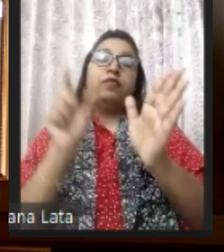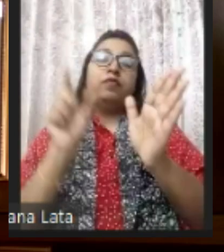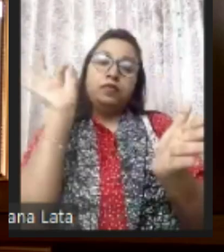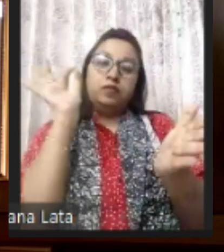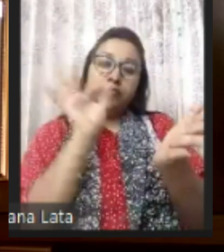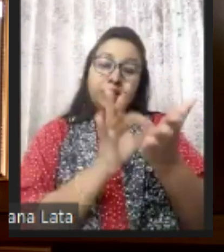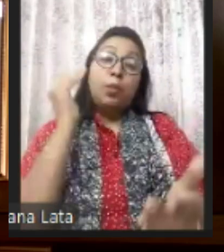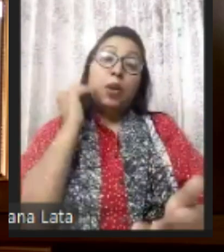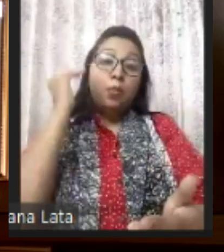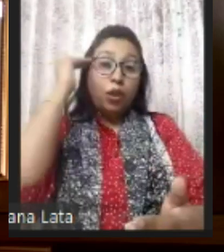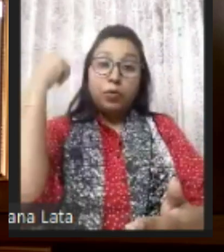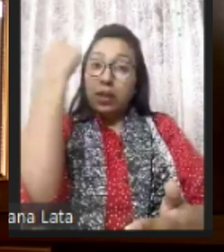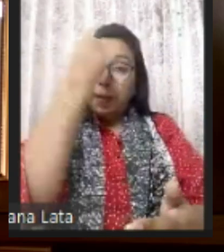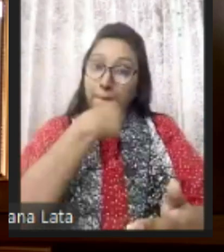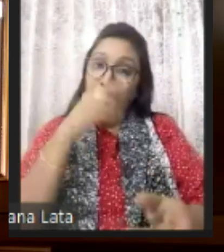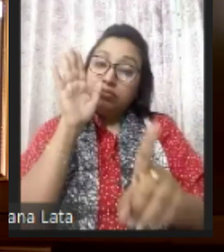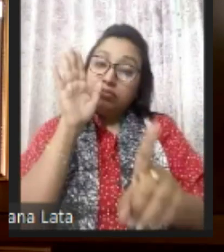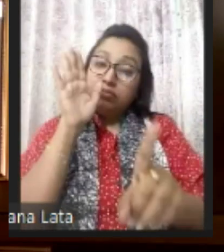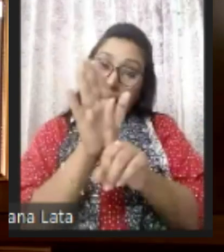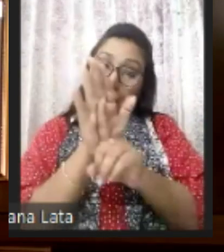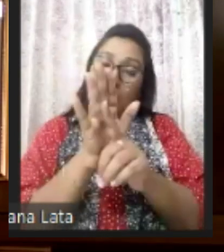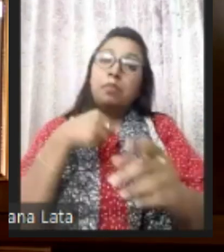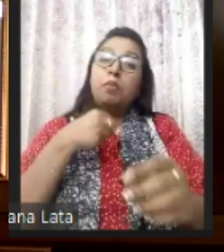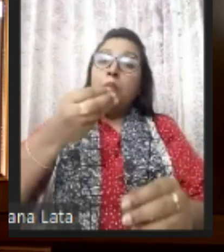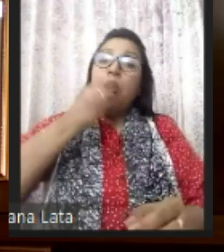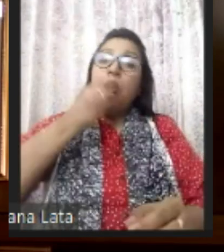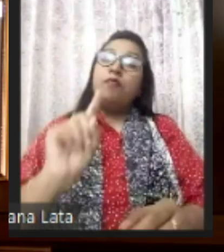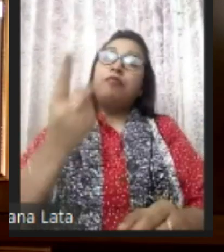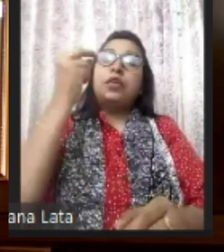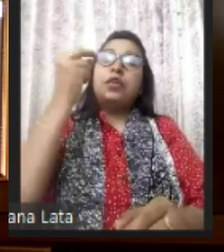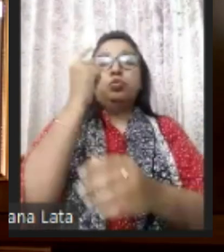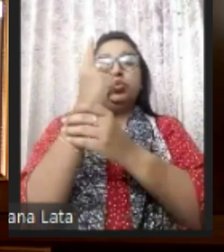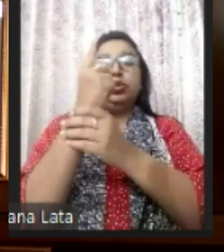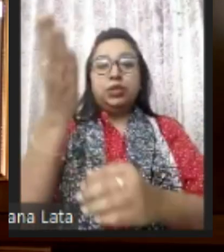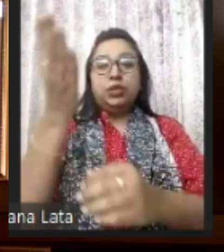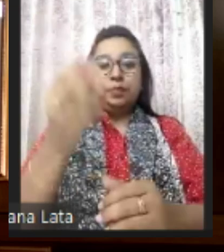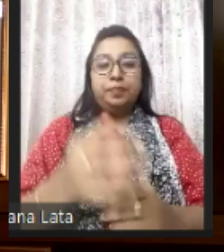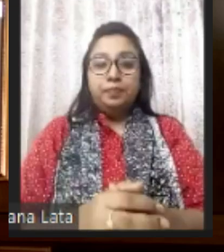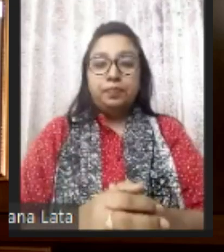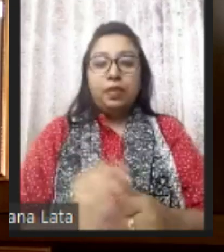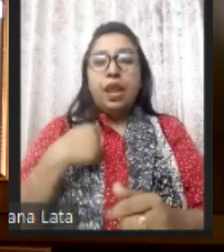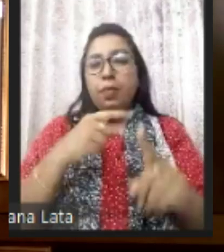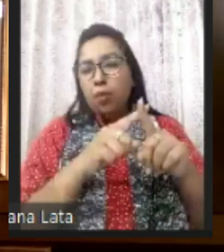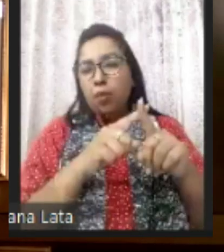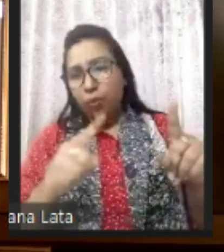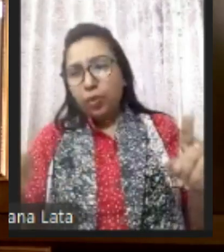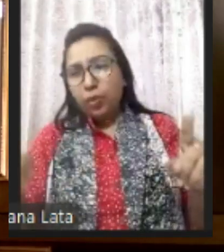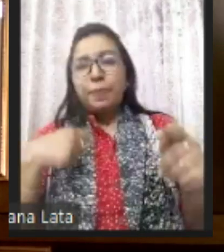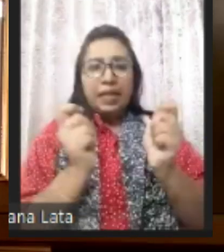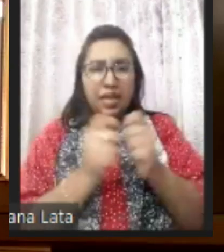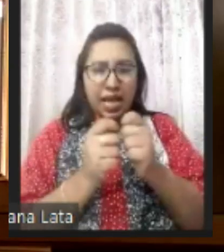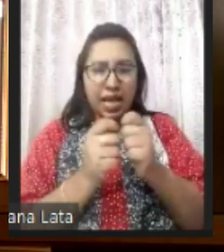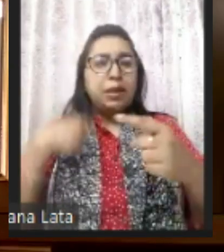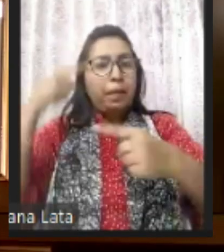with disability. Over the last decades, we have reached many of our goals and milestones. We